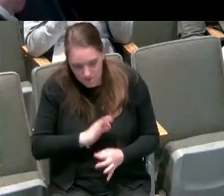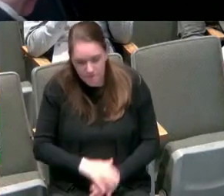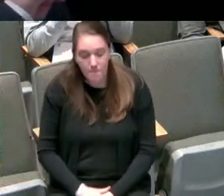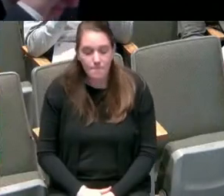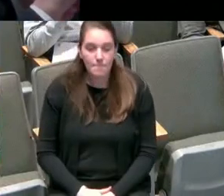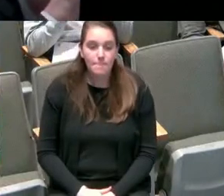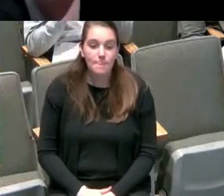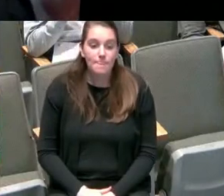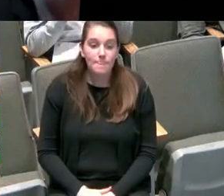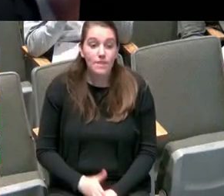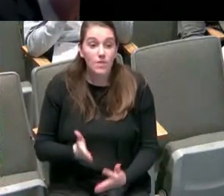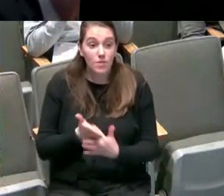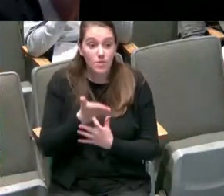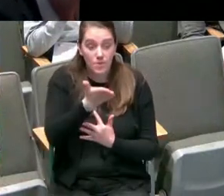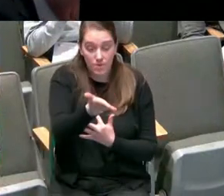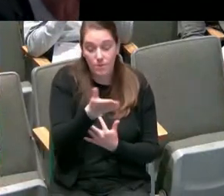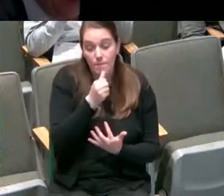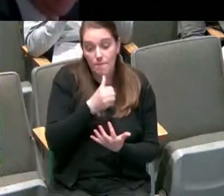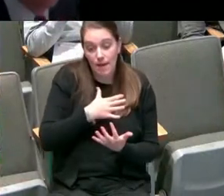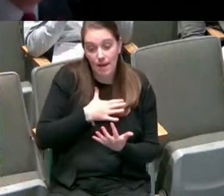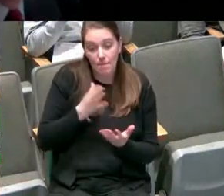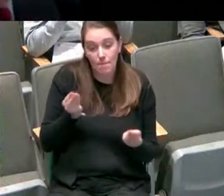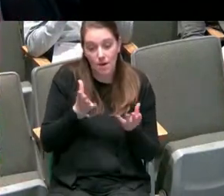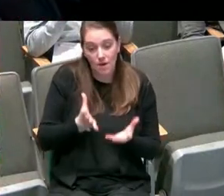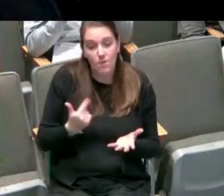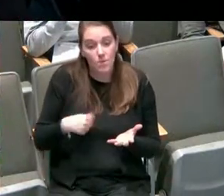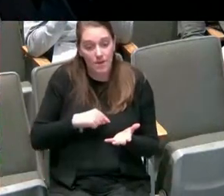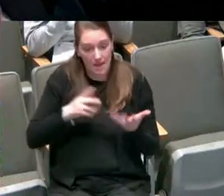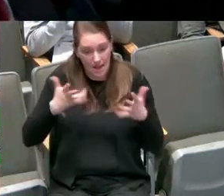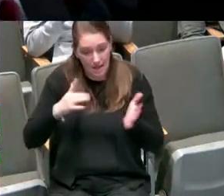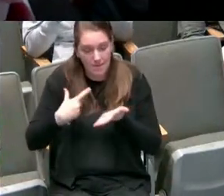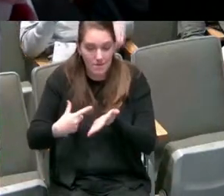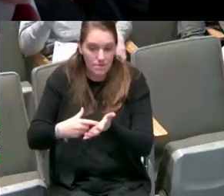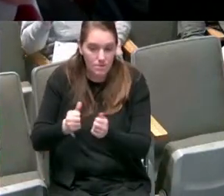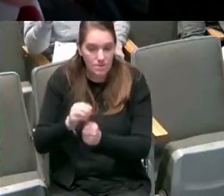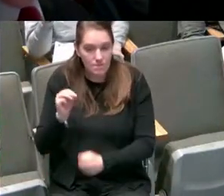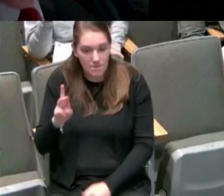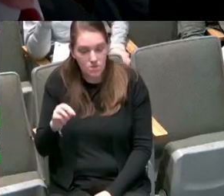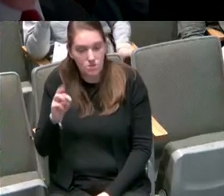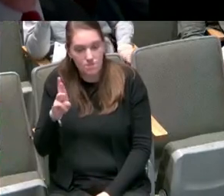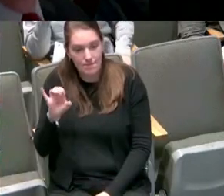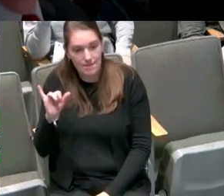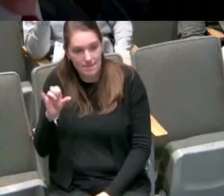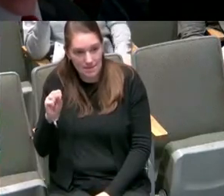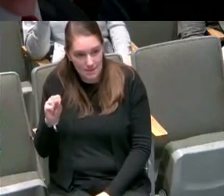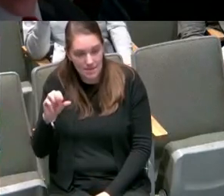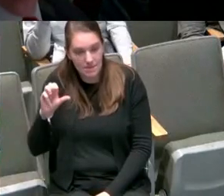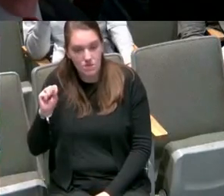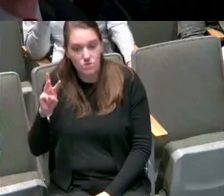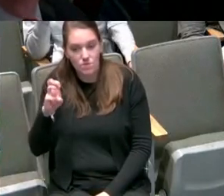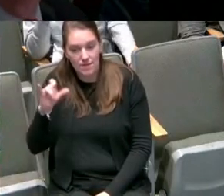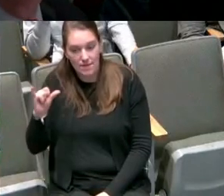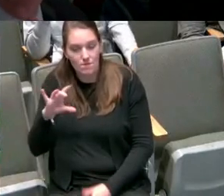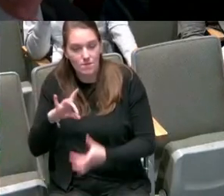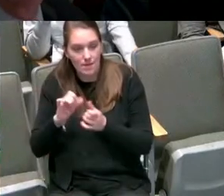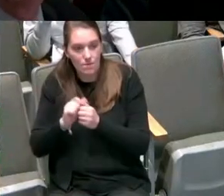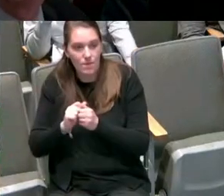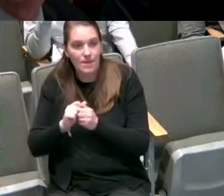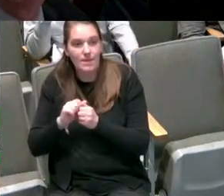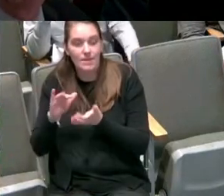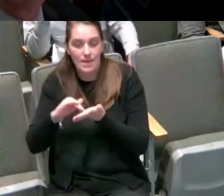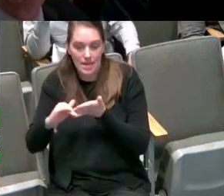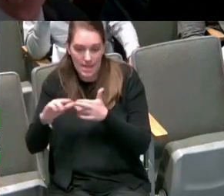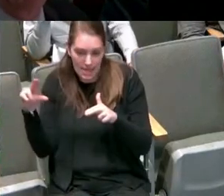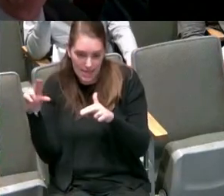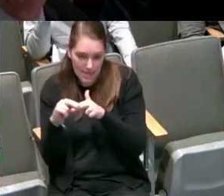um through you Mata moderator we had discussions with Mr and Mrs Sweeney about an easement on the property to be able to